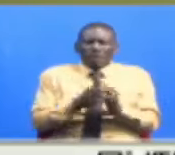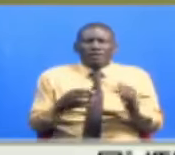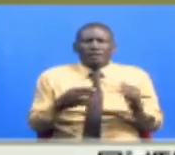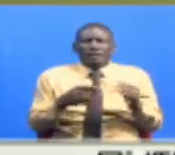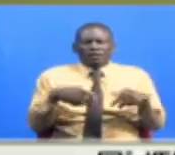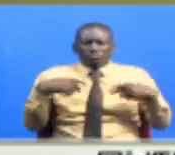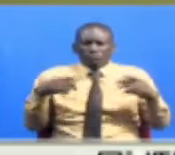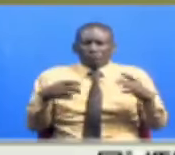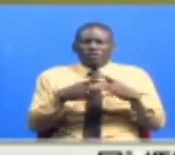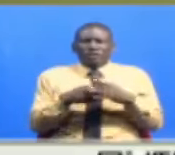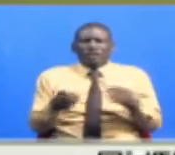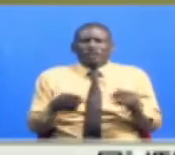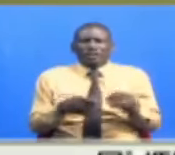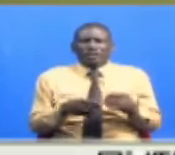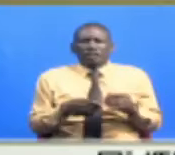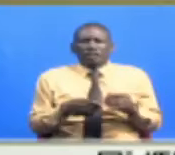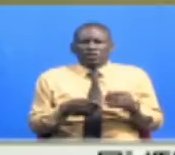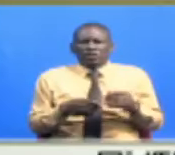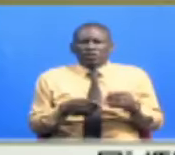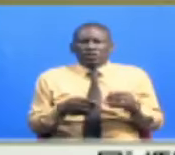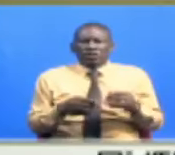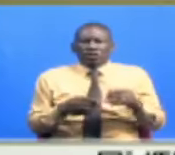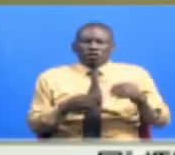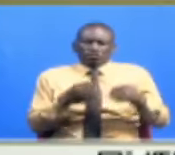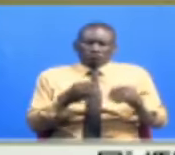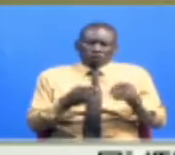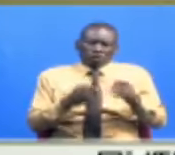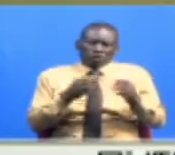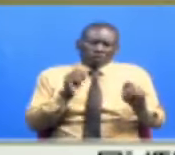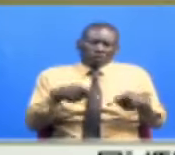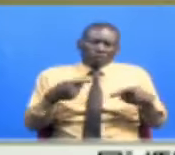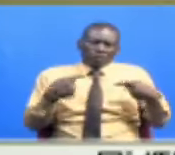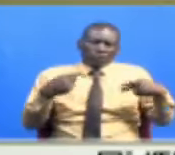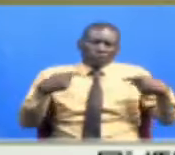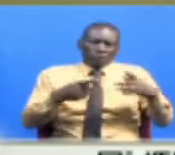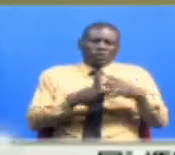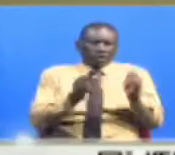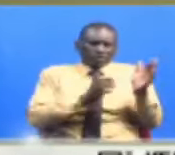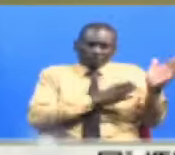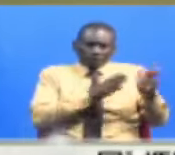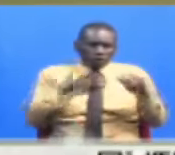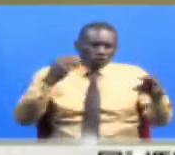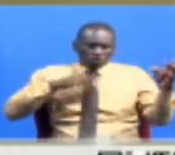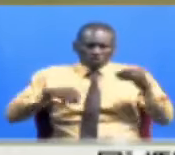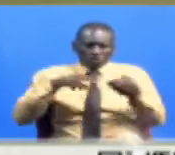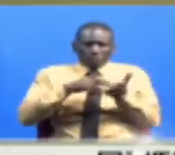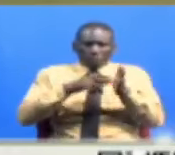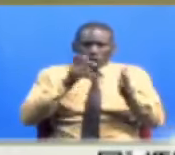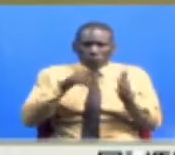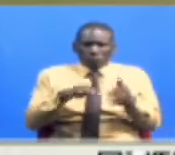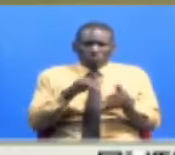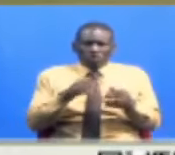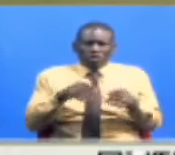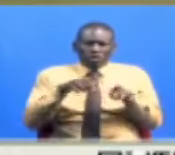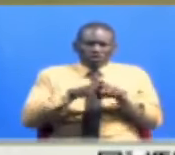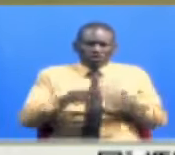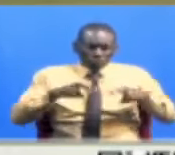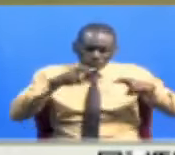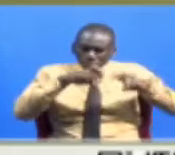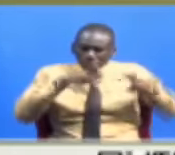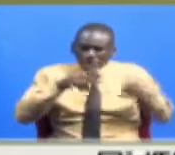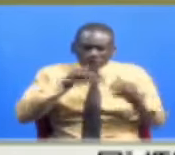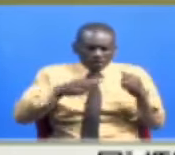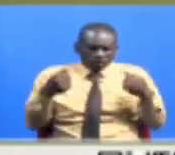such a high level of skill to plan corruption, it means that even unraveling what has